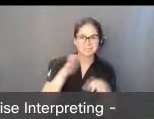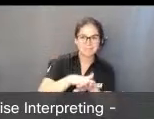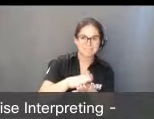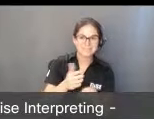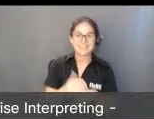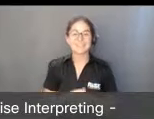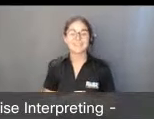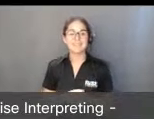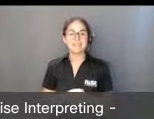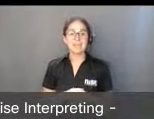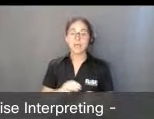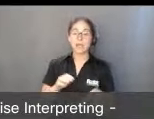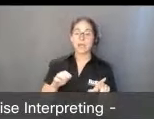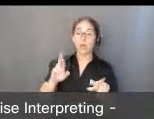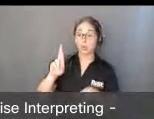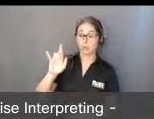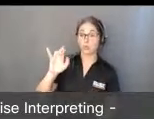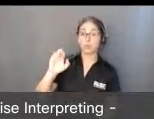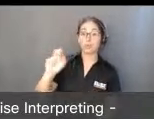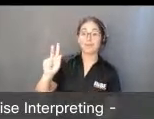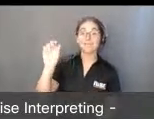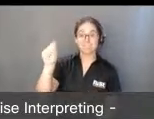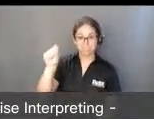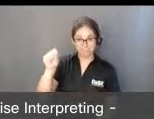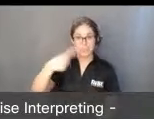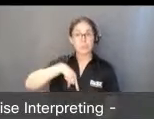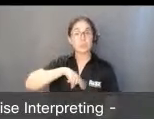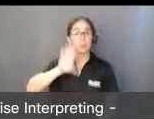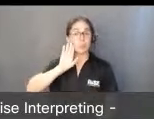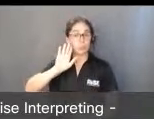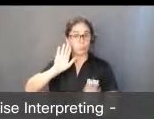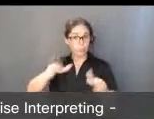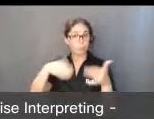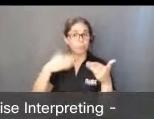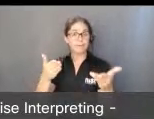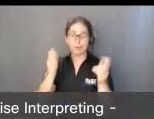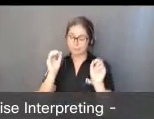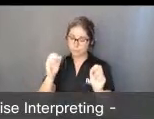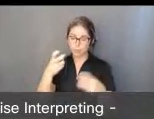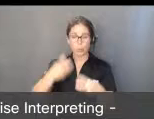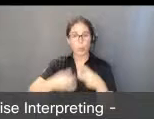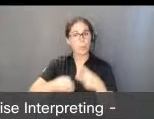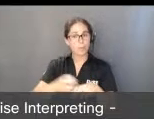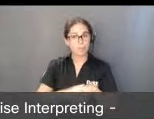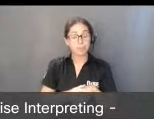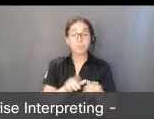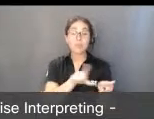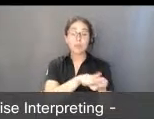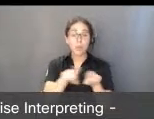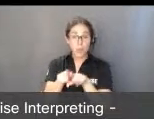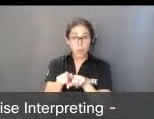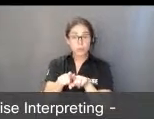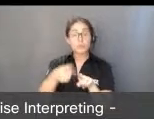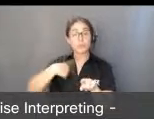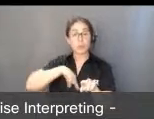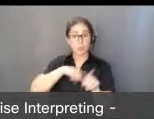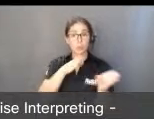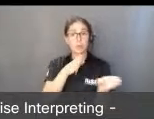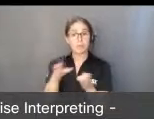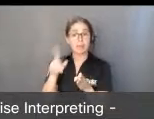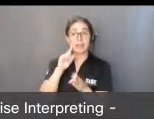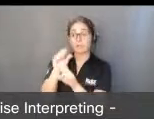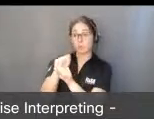We will do that, no problem. We also intend to have the employees sign for the book so we